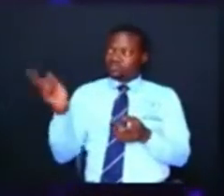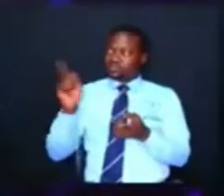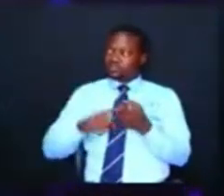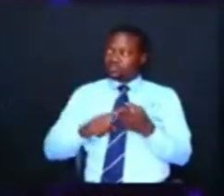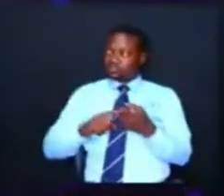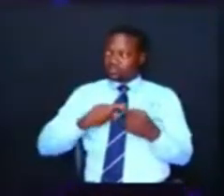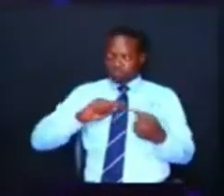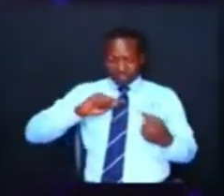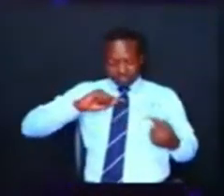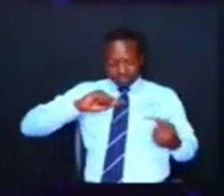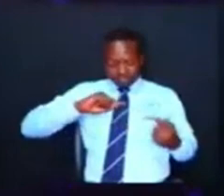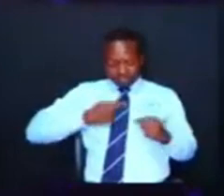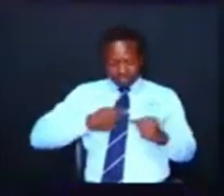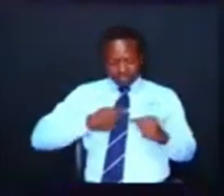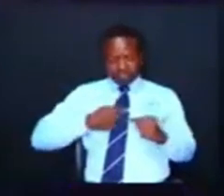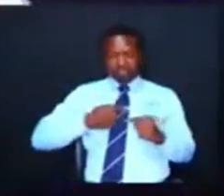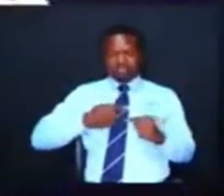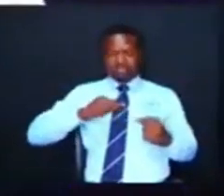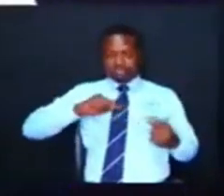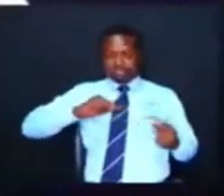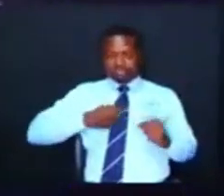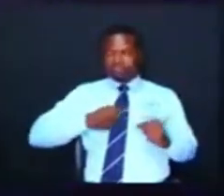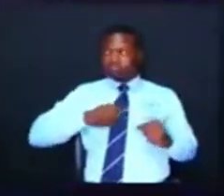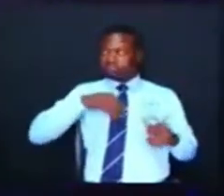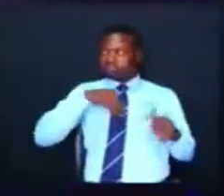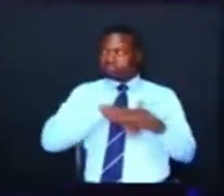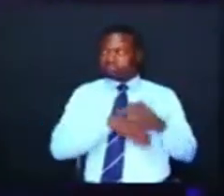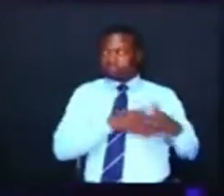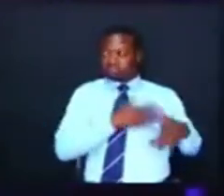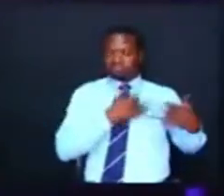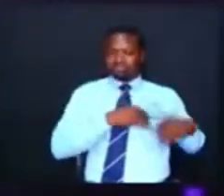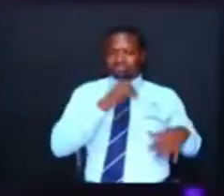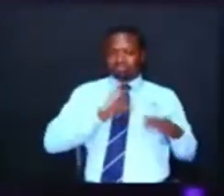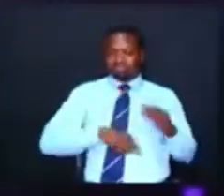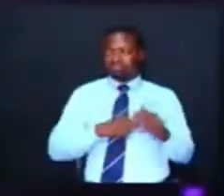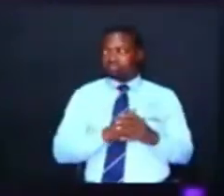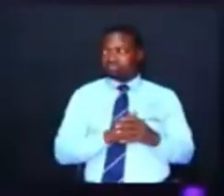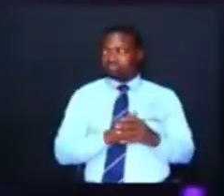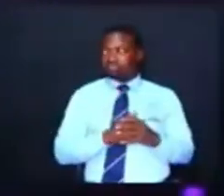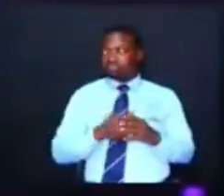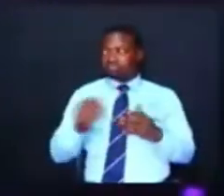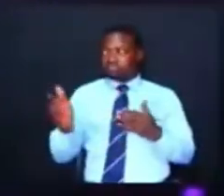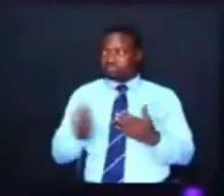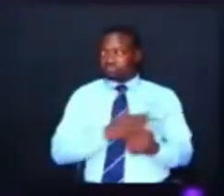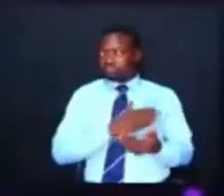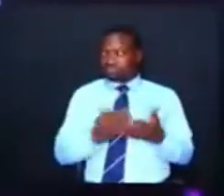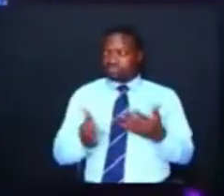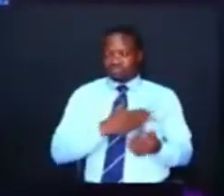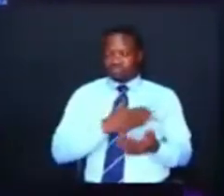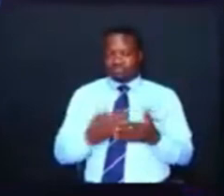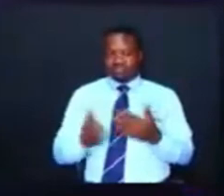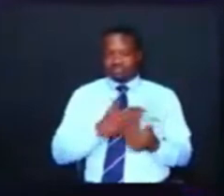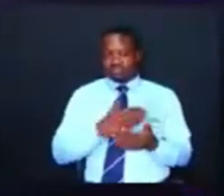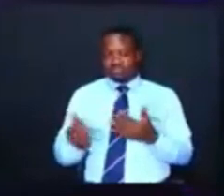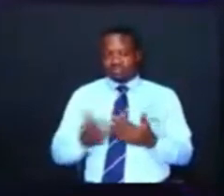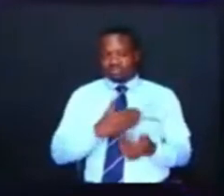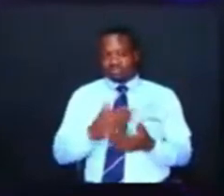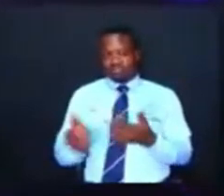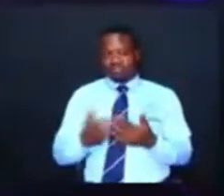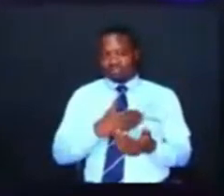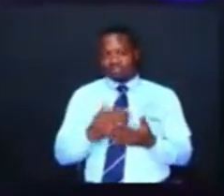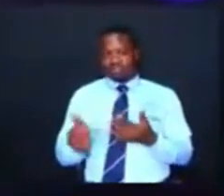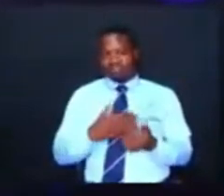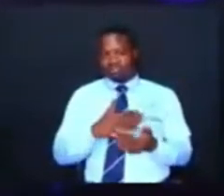bitterness cannot enter in spite of the offenses they may encounter. They may